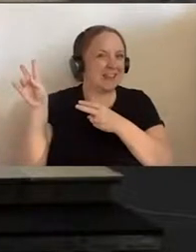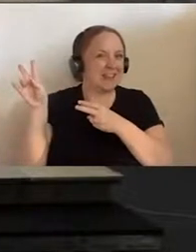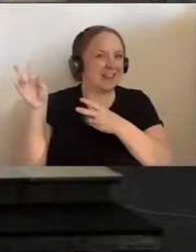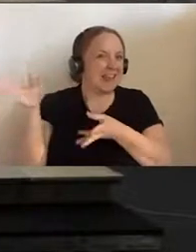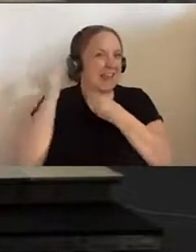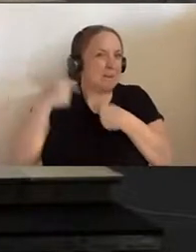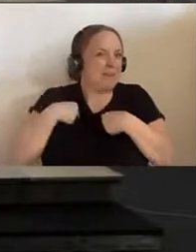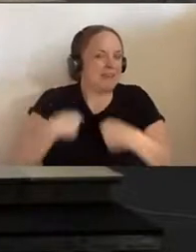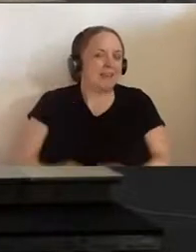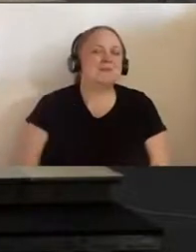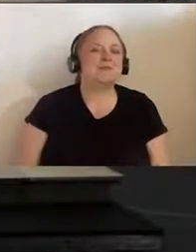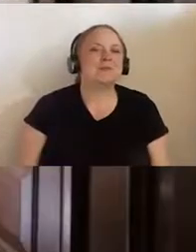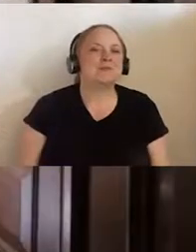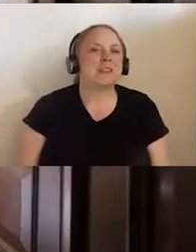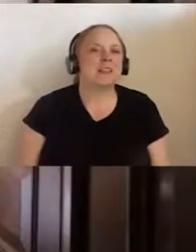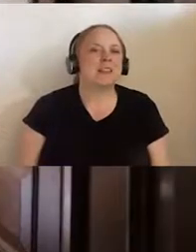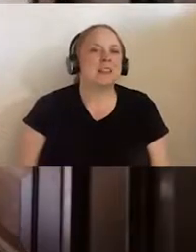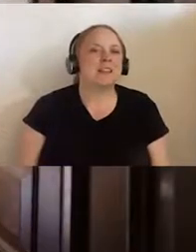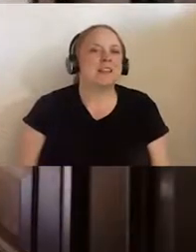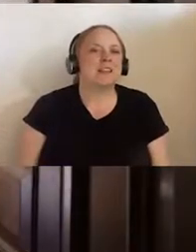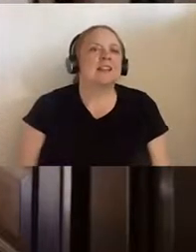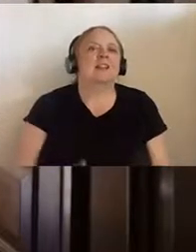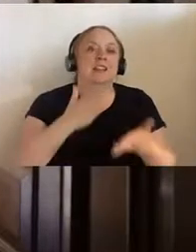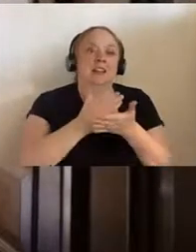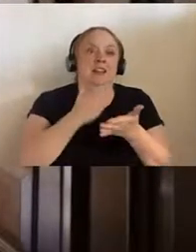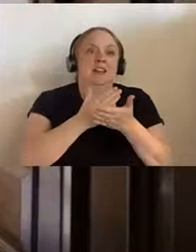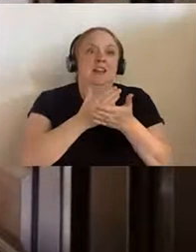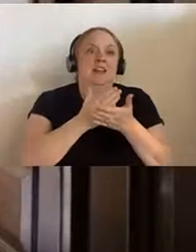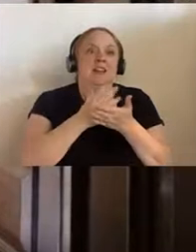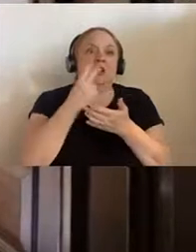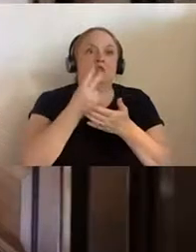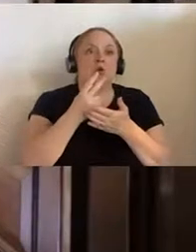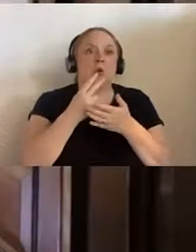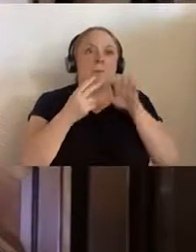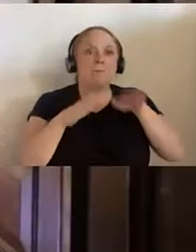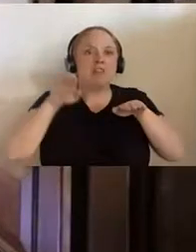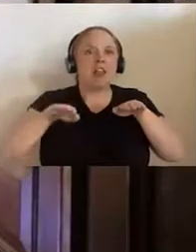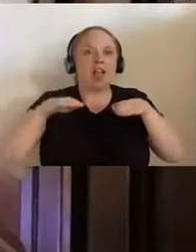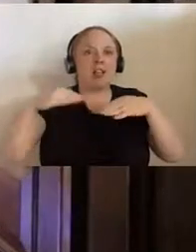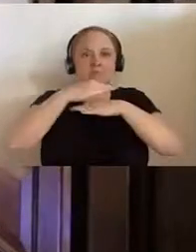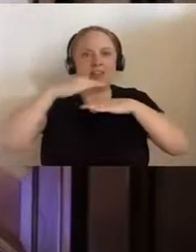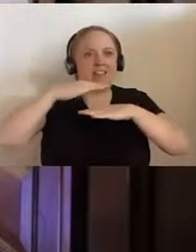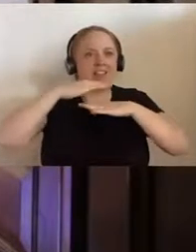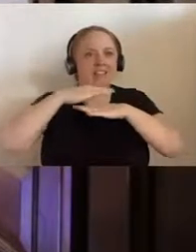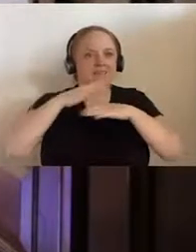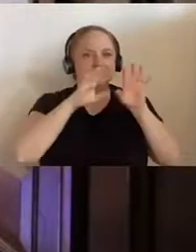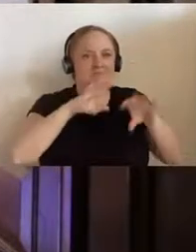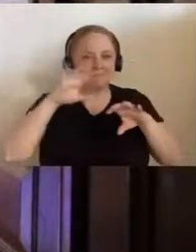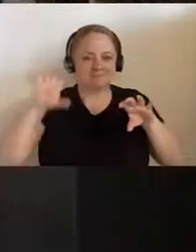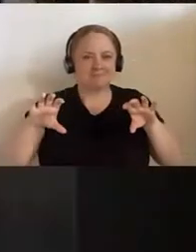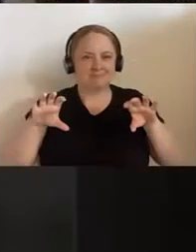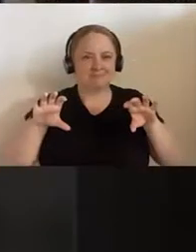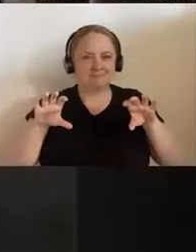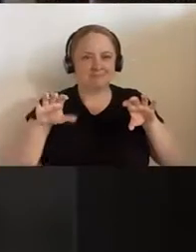it. Effectively, what it consists of are two parallel installations. And on each side of the